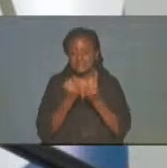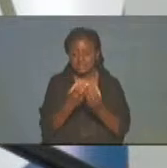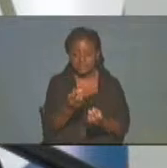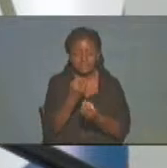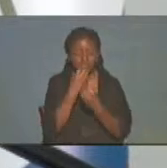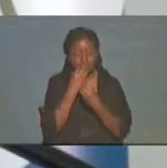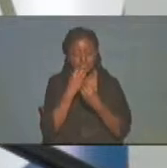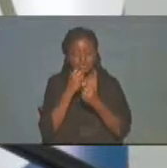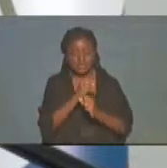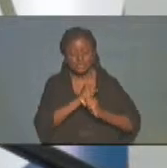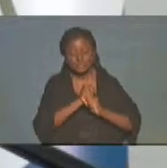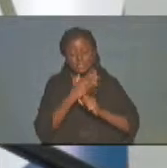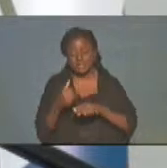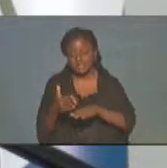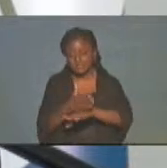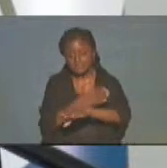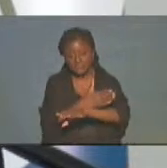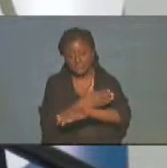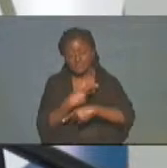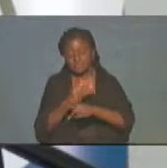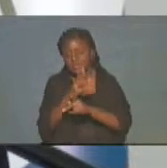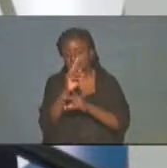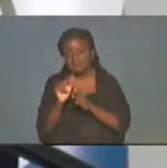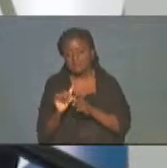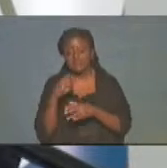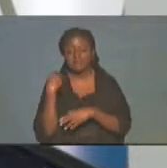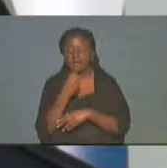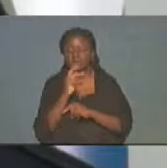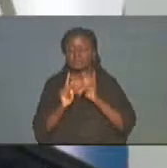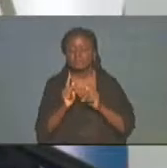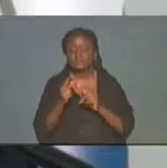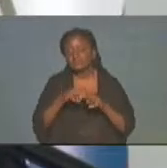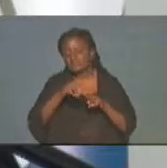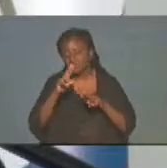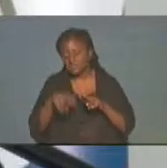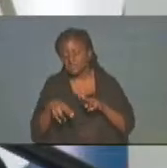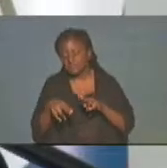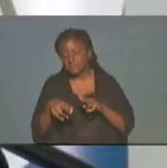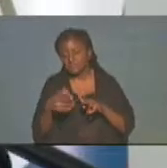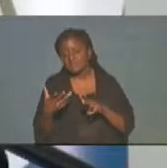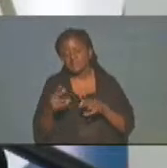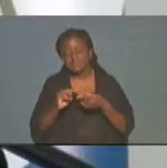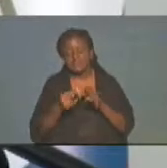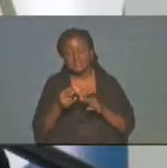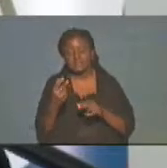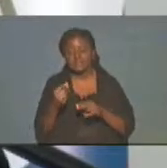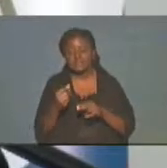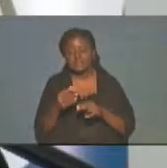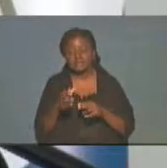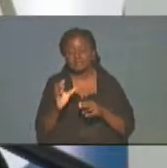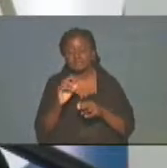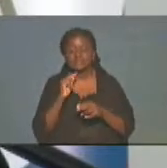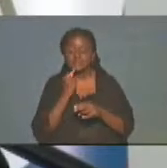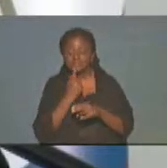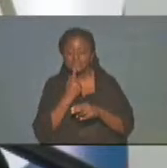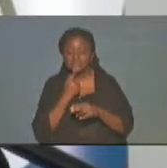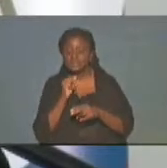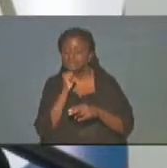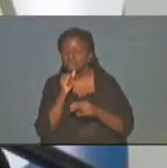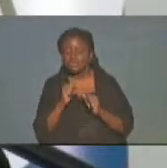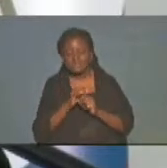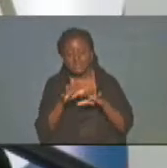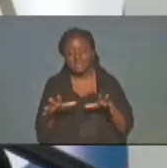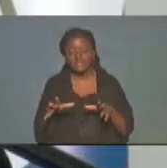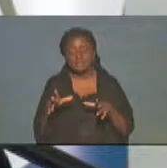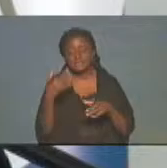improve the productivity of our people by reducing the incidence of chronic non-communicable diseases throughout the region.